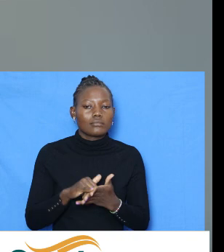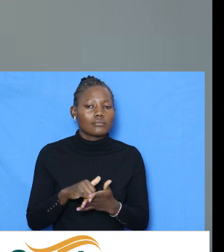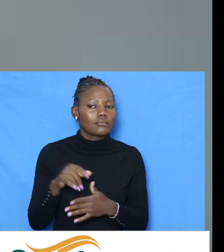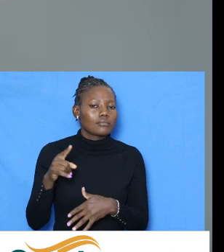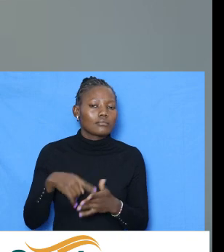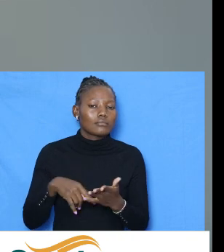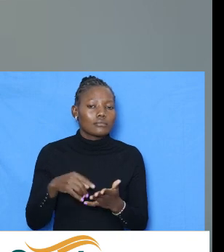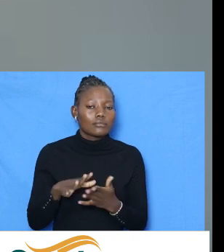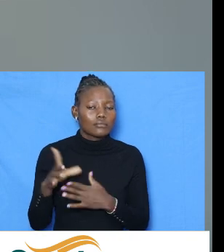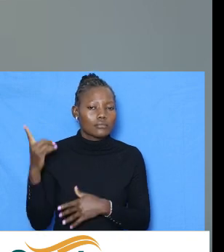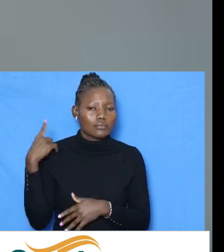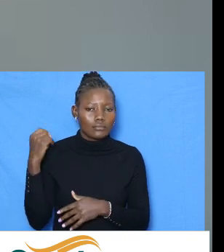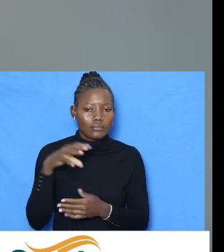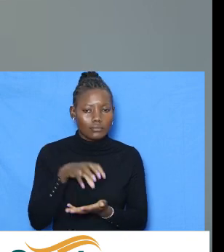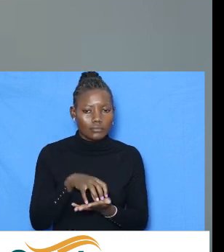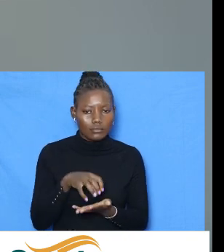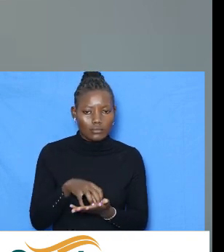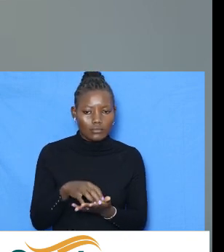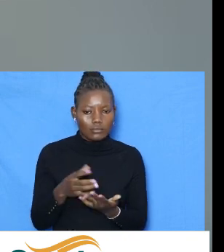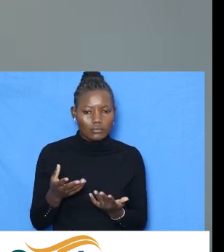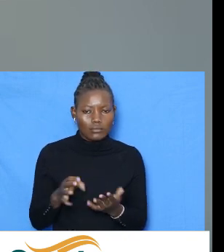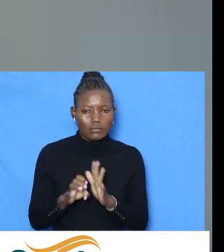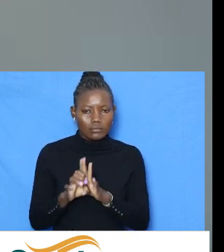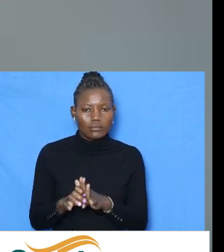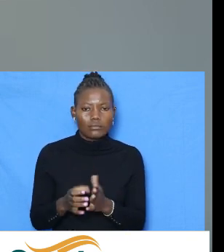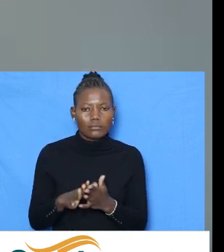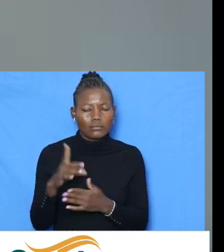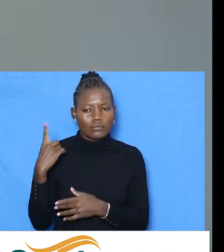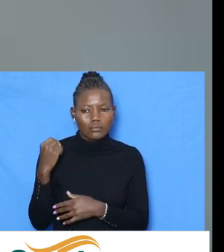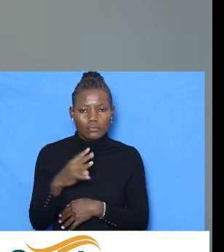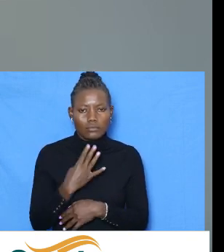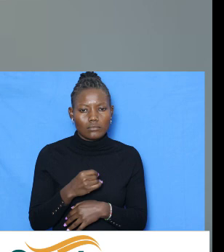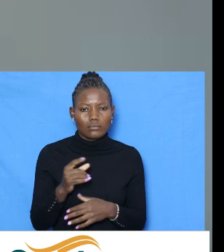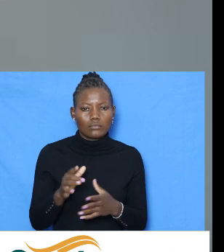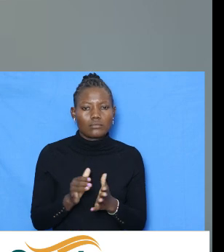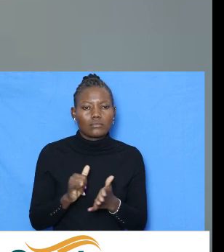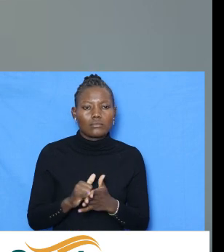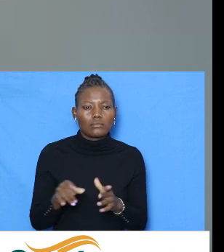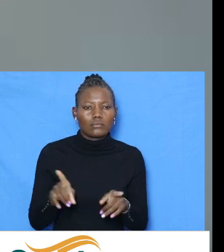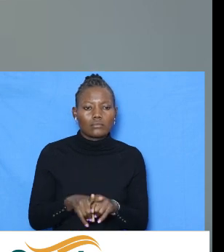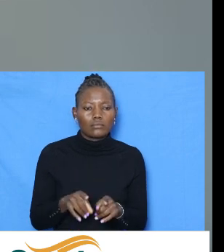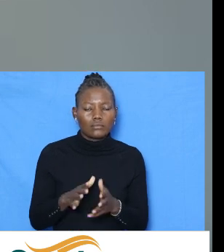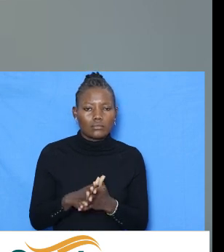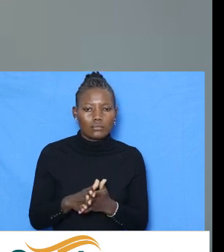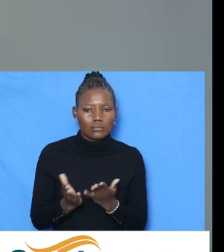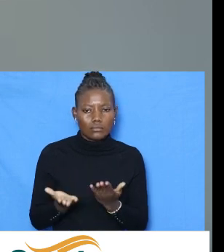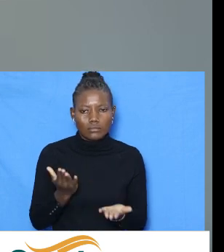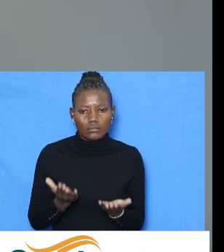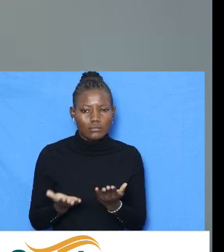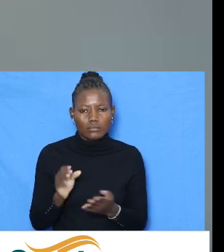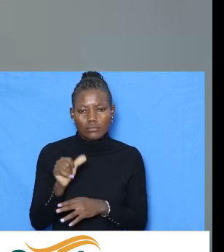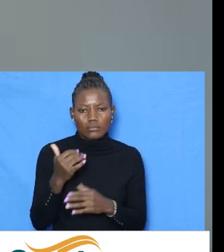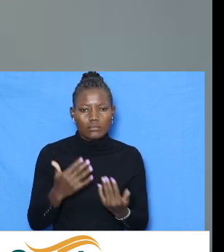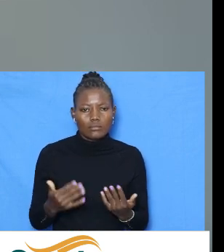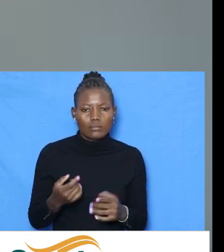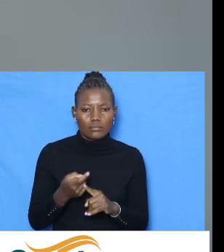what is their current situation like what are their current needs. Then also quantities could either be anything